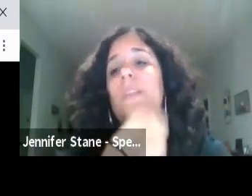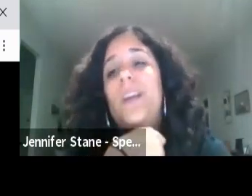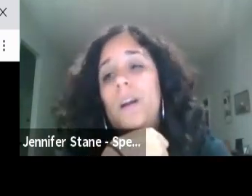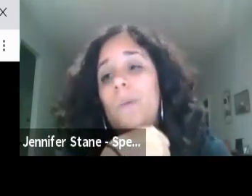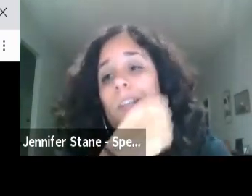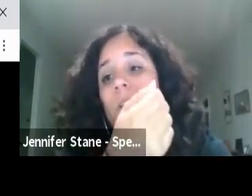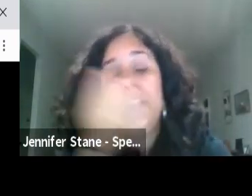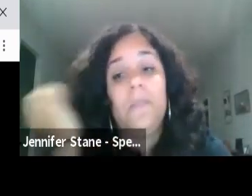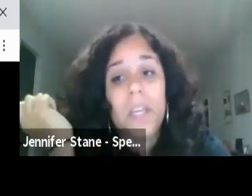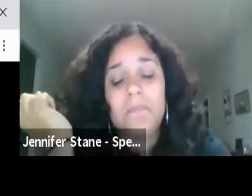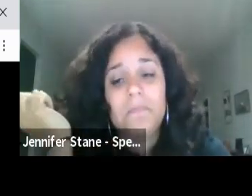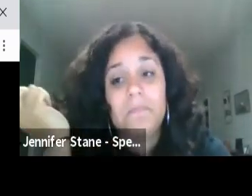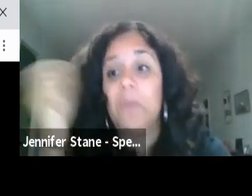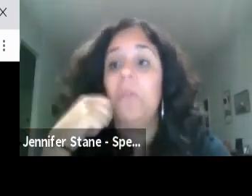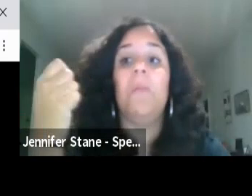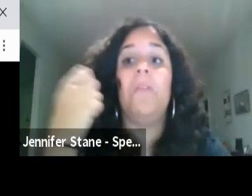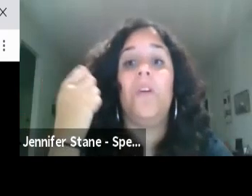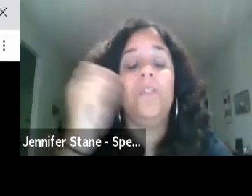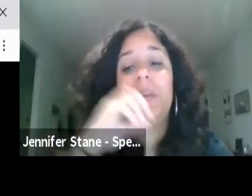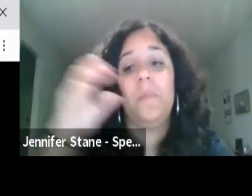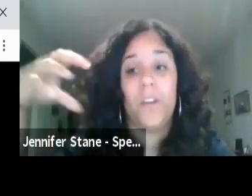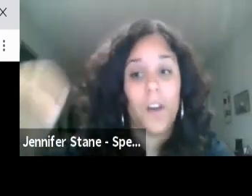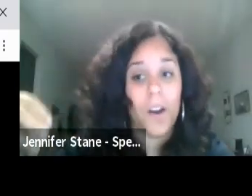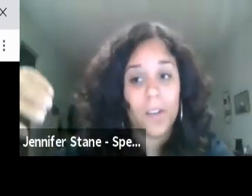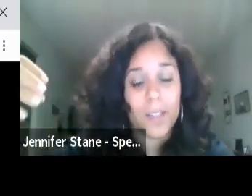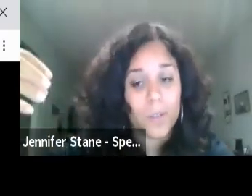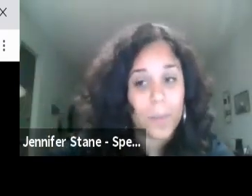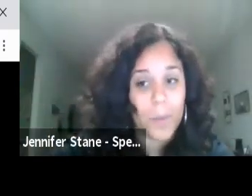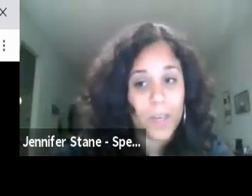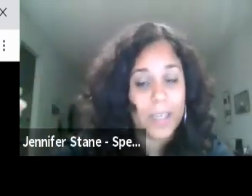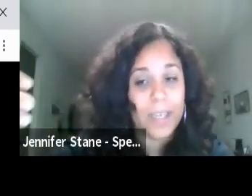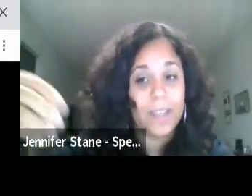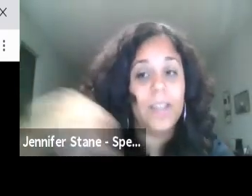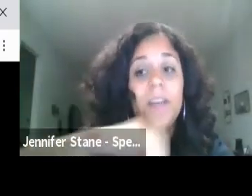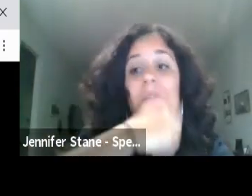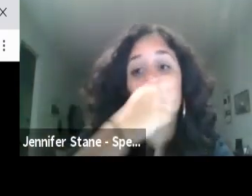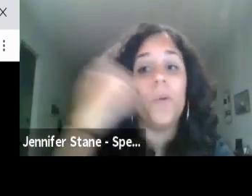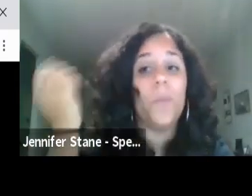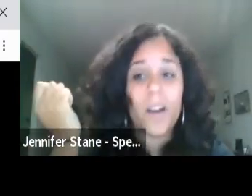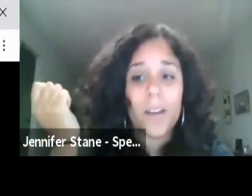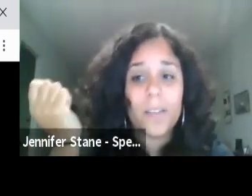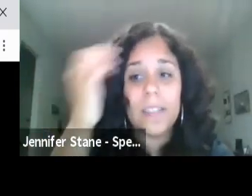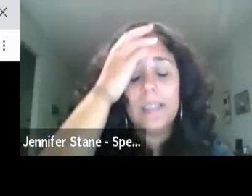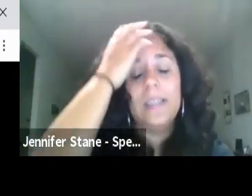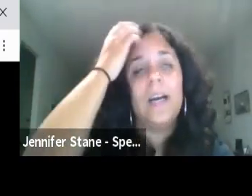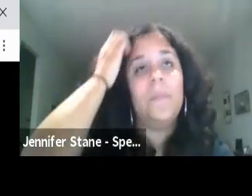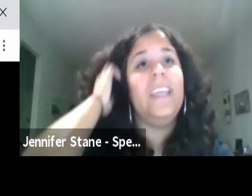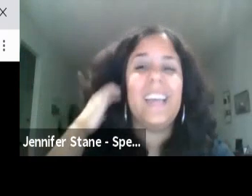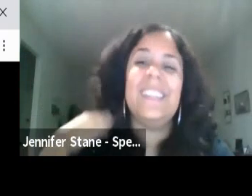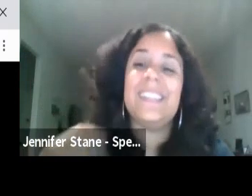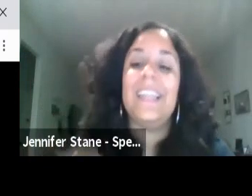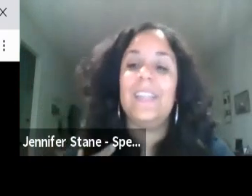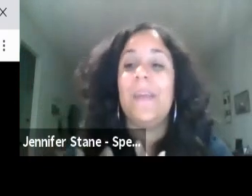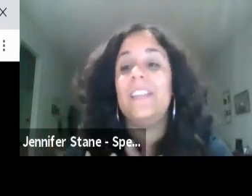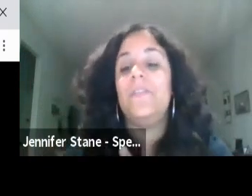do it when they're watching TV. I know some people who just keep them in their car, like little cup holder area. They do it when they're going to work.